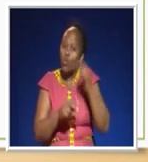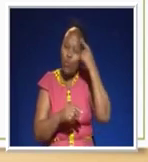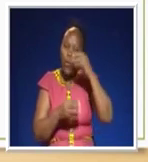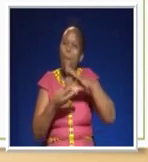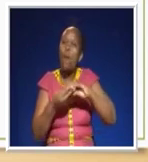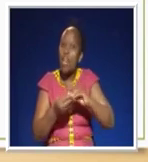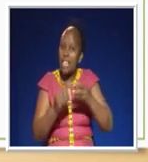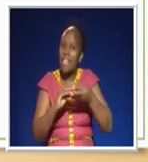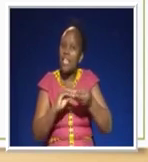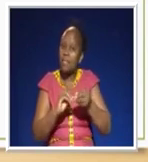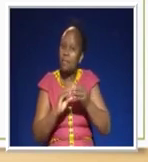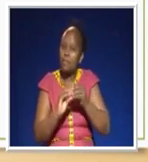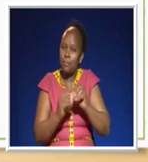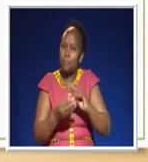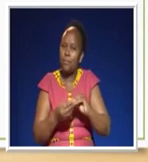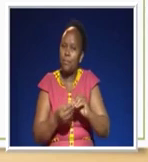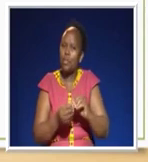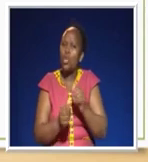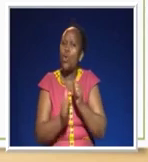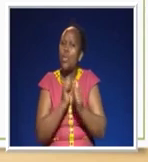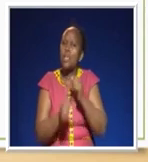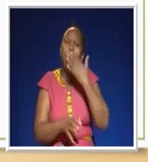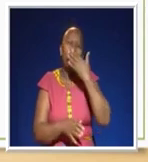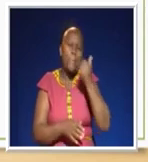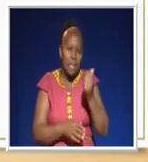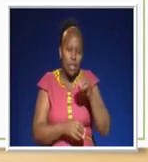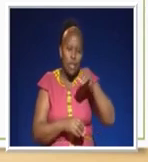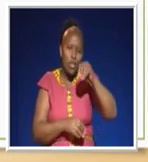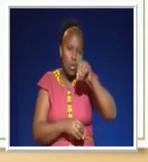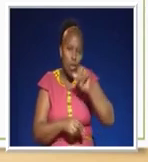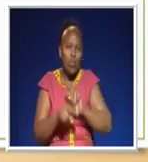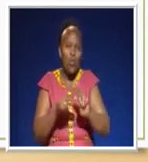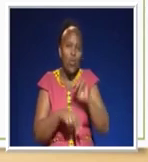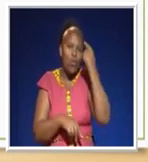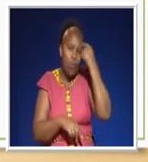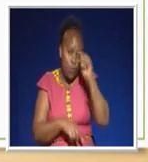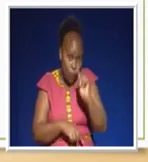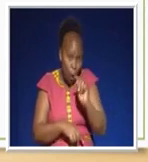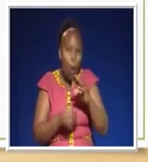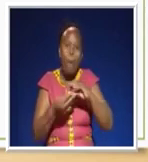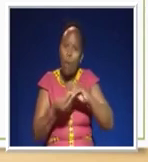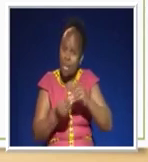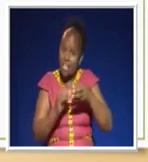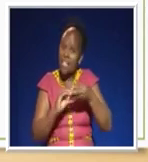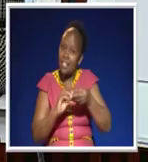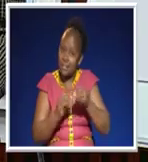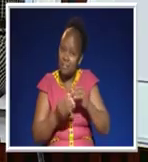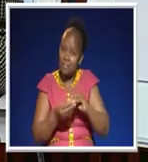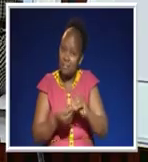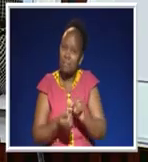modeling? Which is the best soil that we use for modeling?